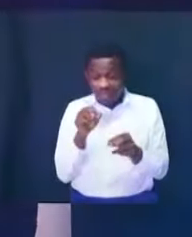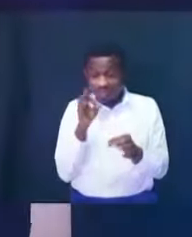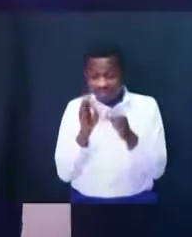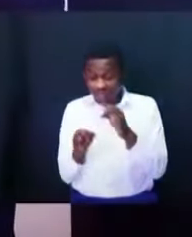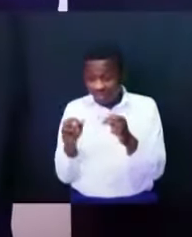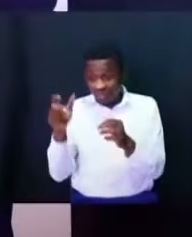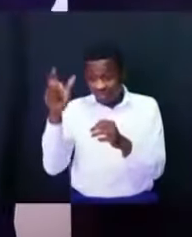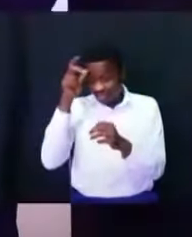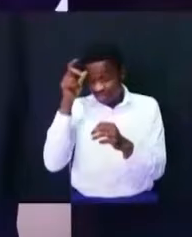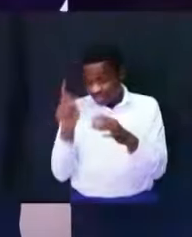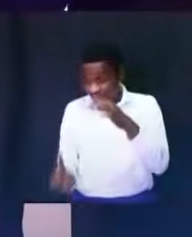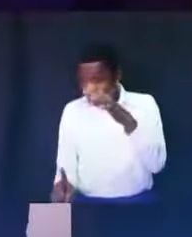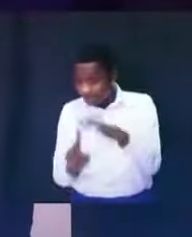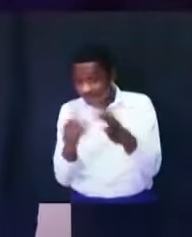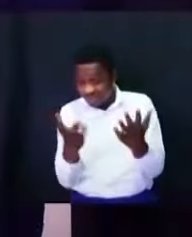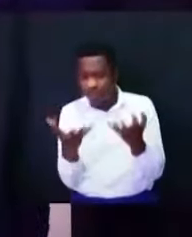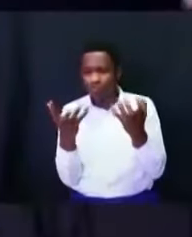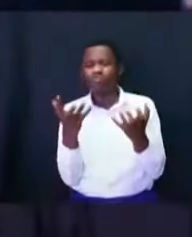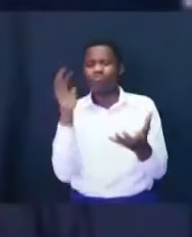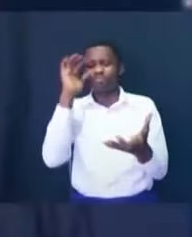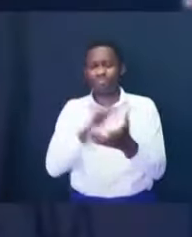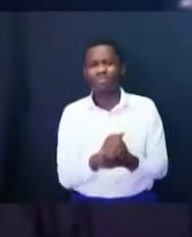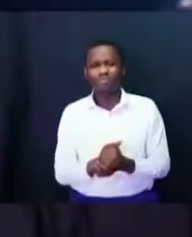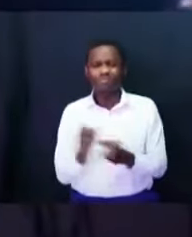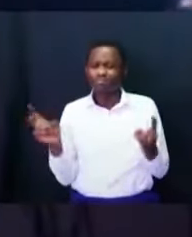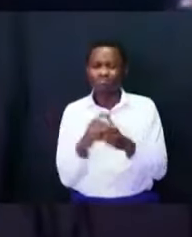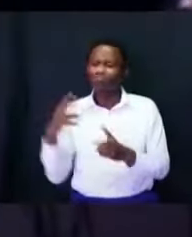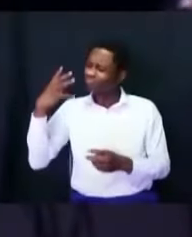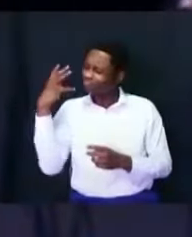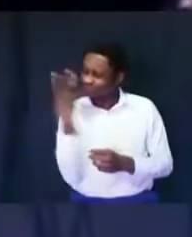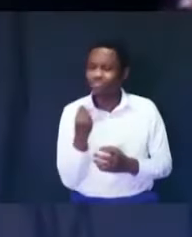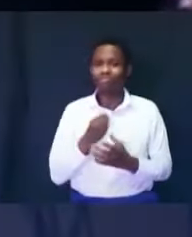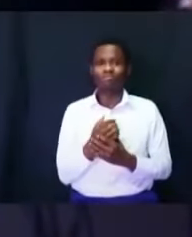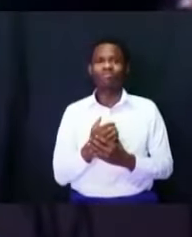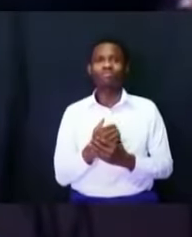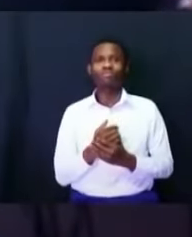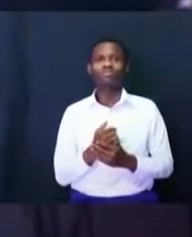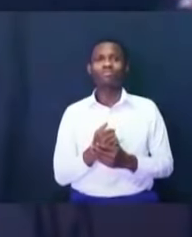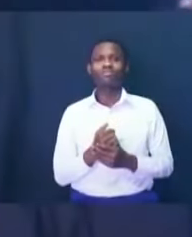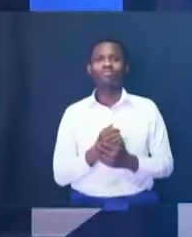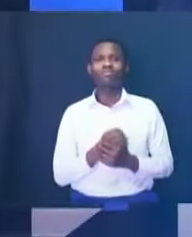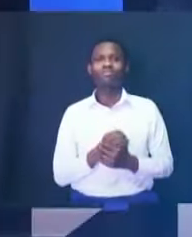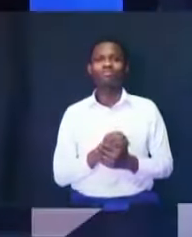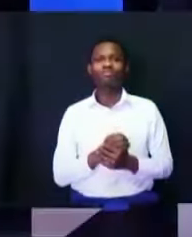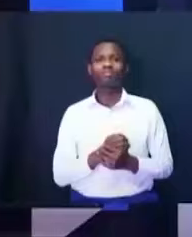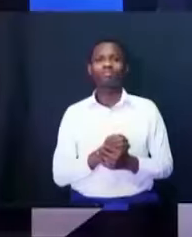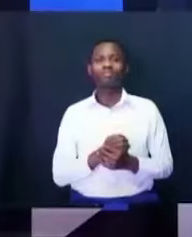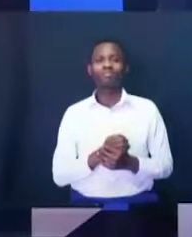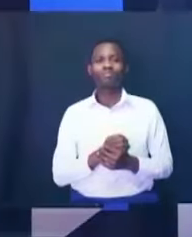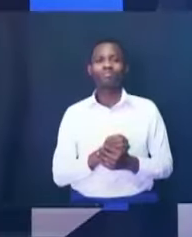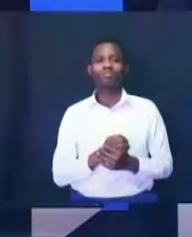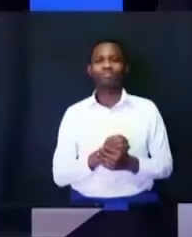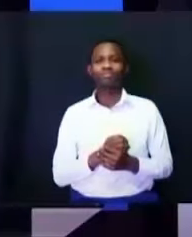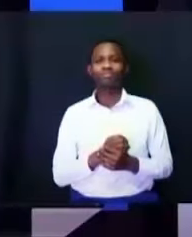Satan perfect in Beauty so a symbol